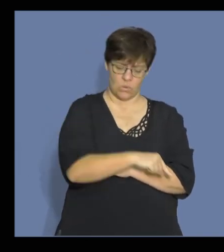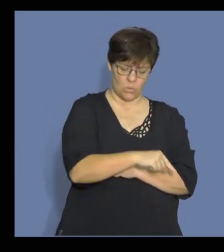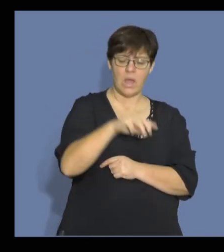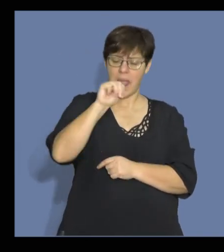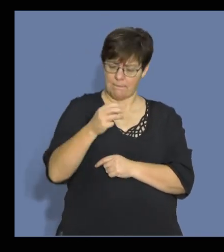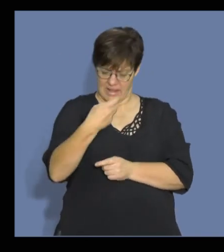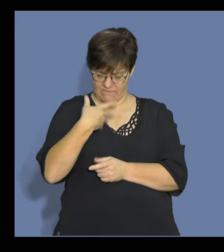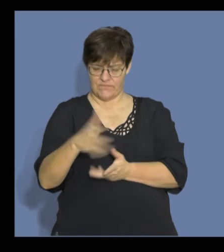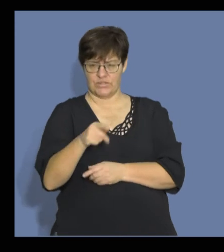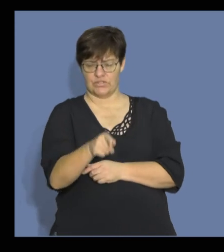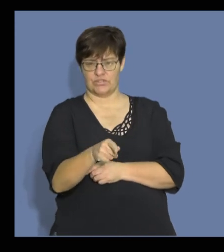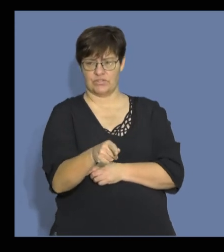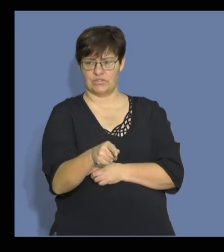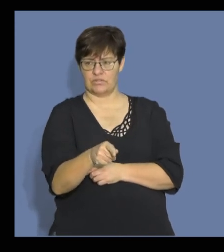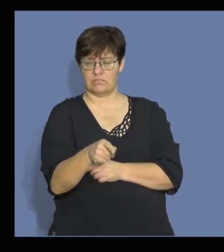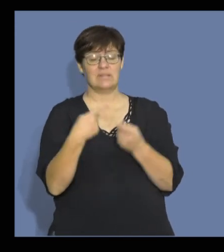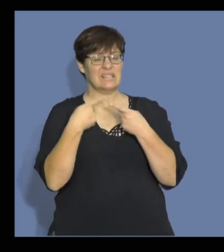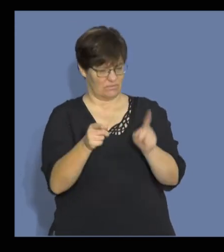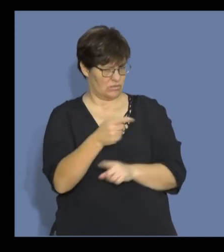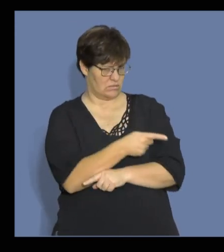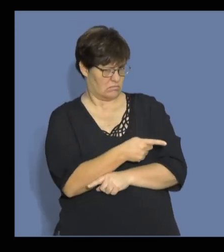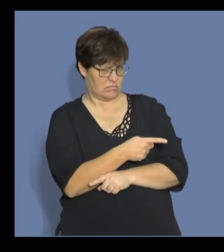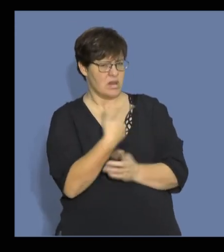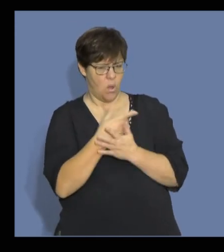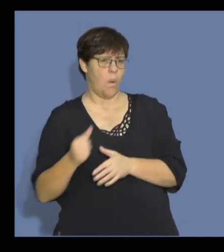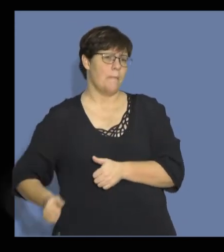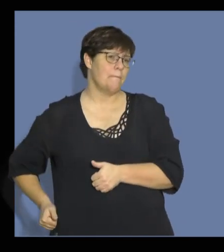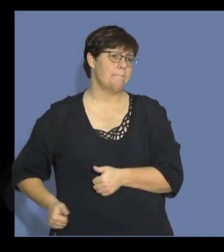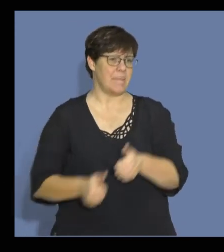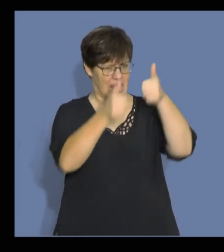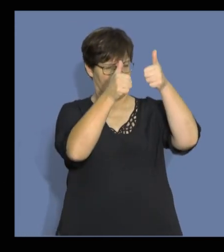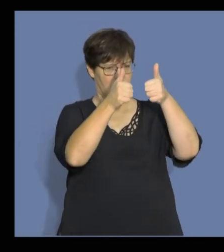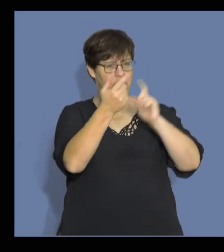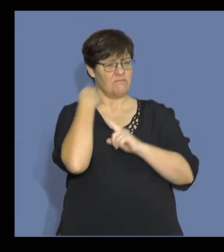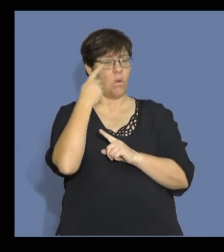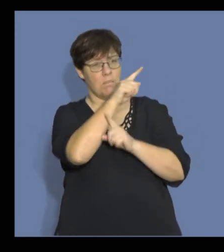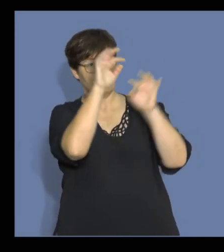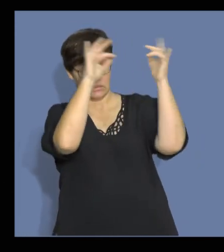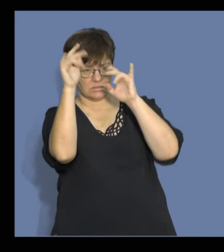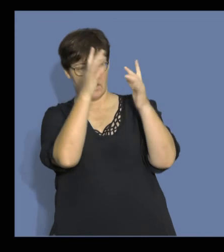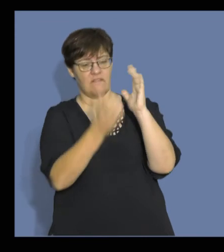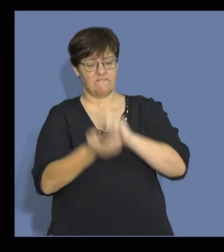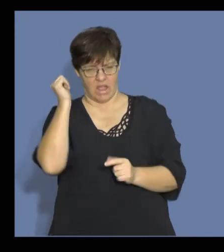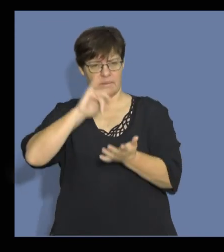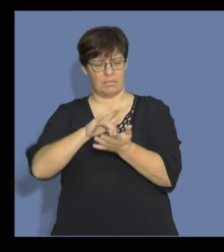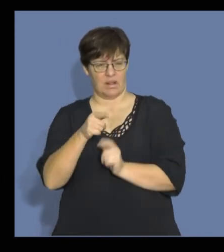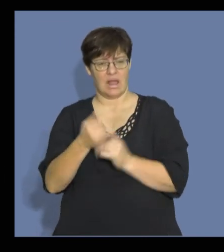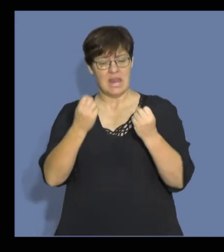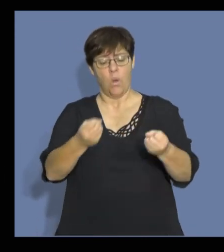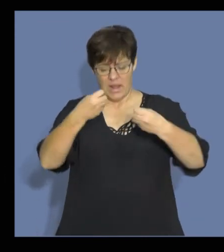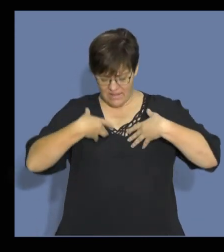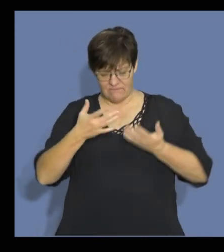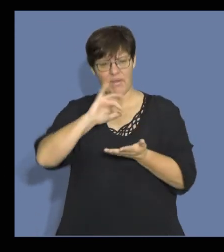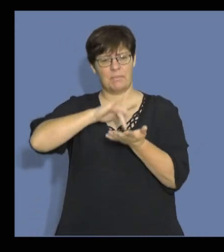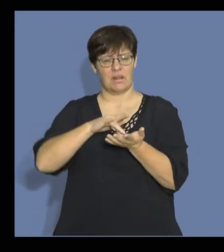the midpoint. So it's already different from the previous question, because in the previous question, they wanted us to find the midpoint. All right? And they